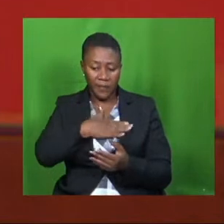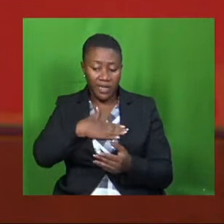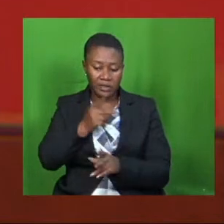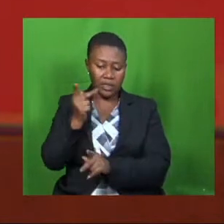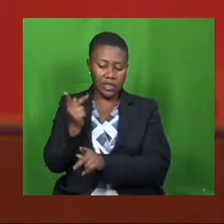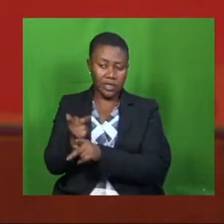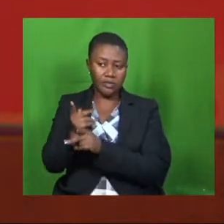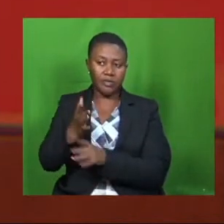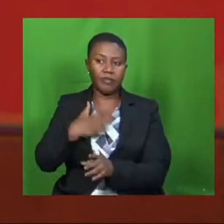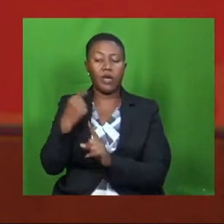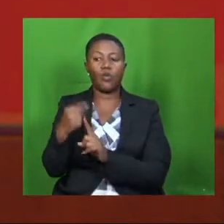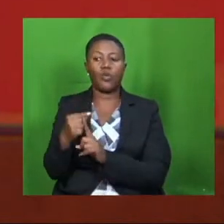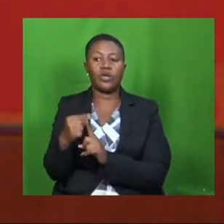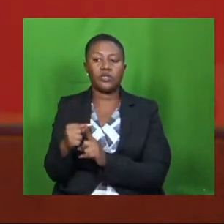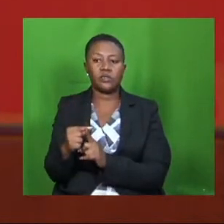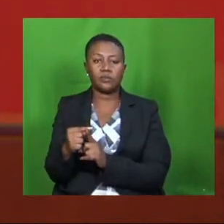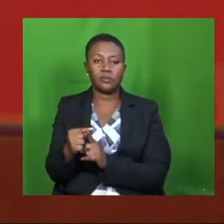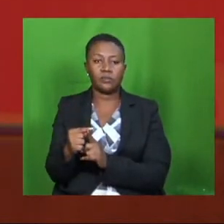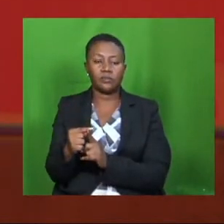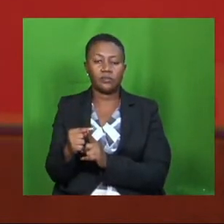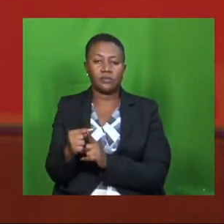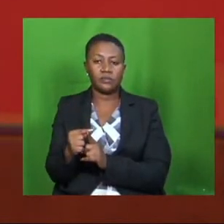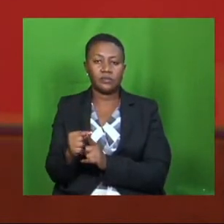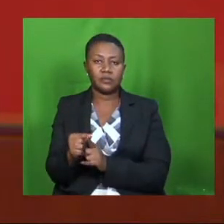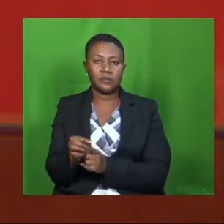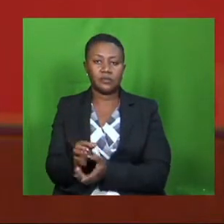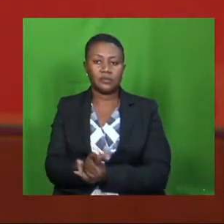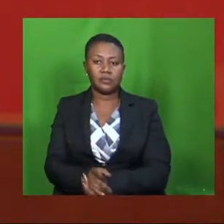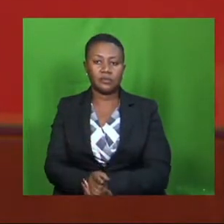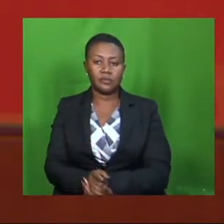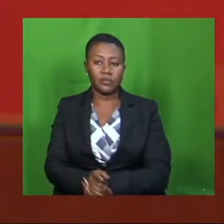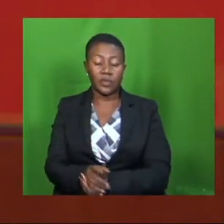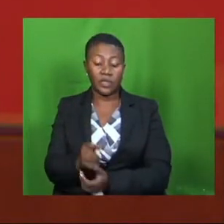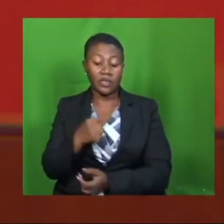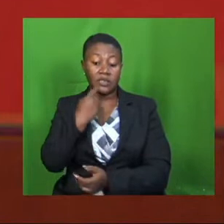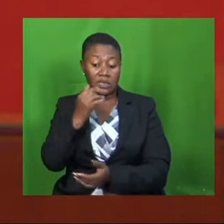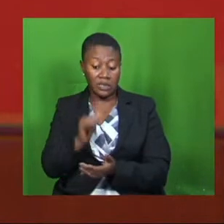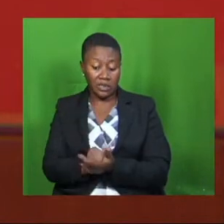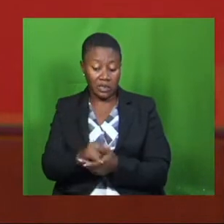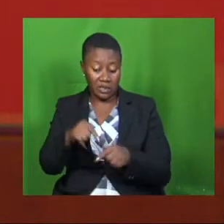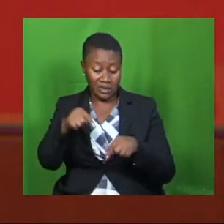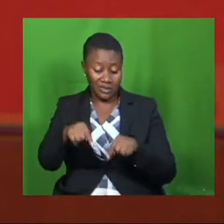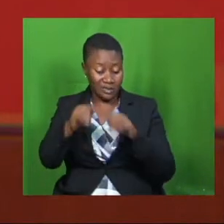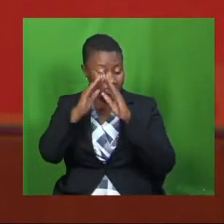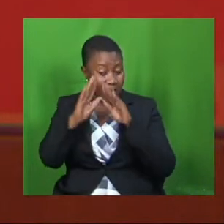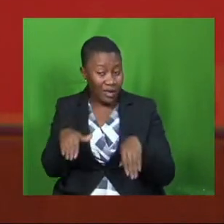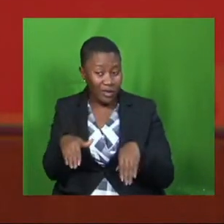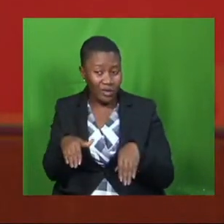the list of questions for oral answer.